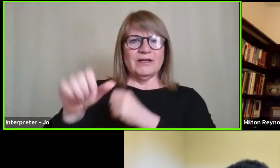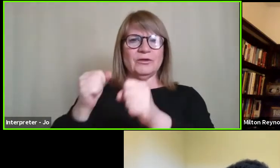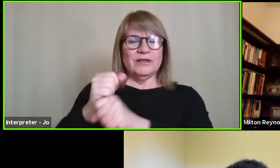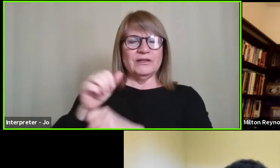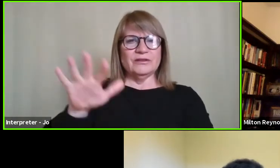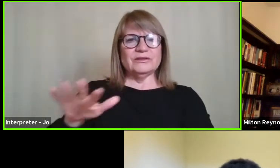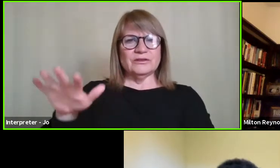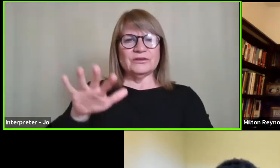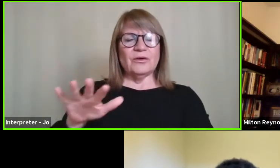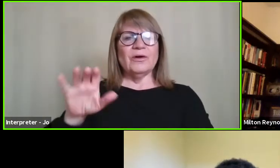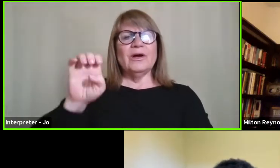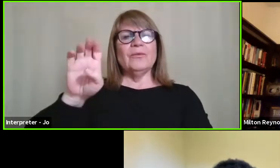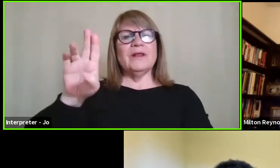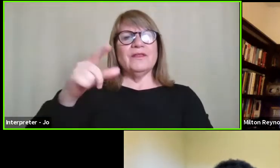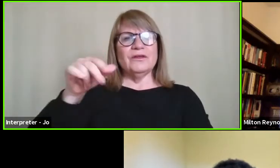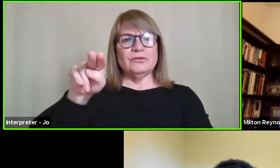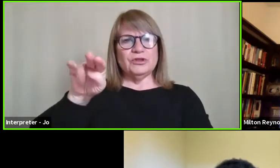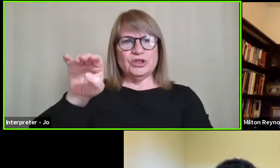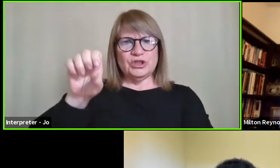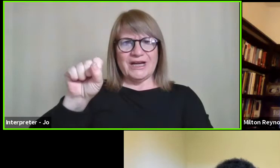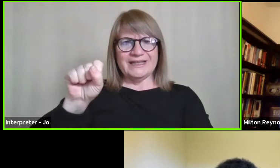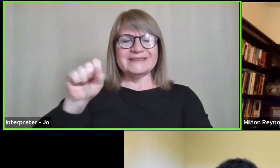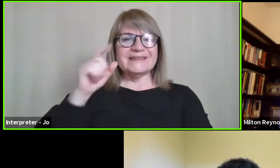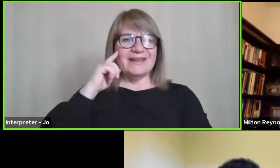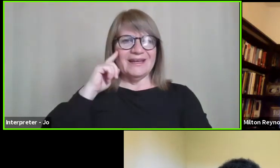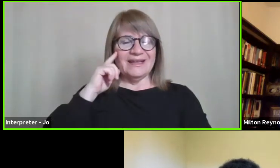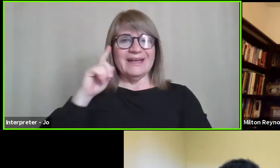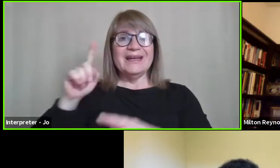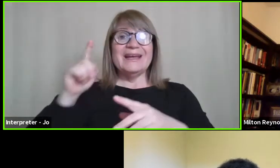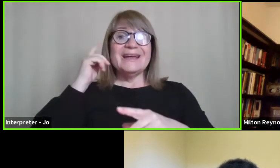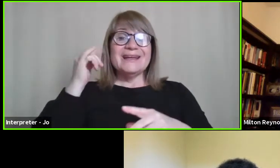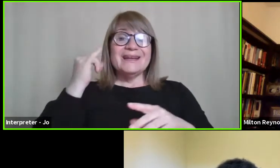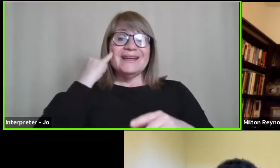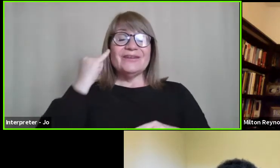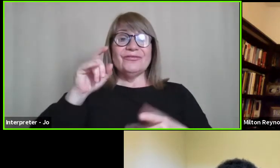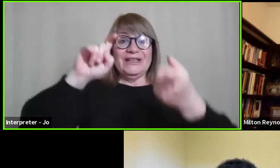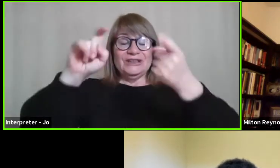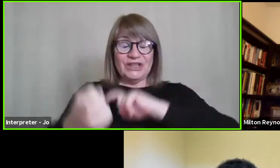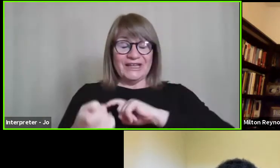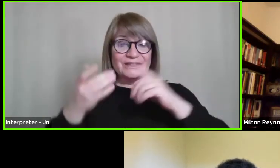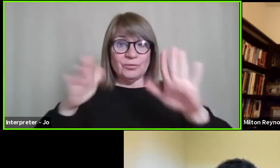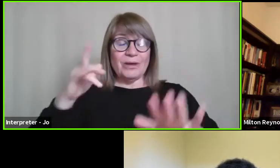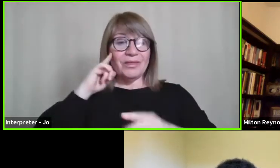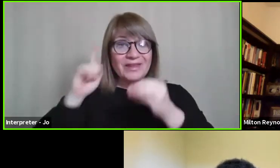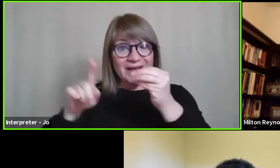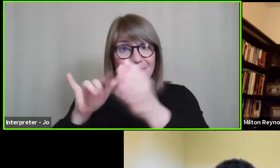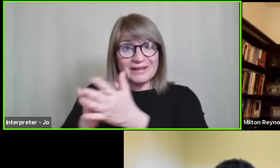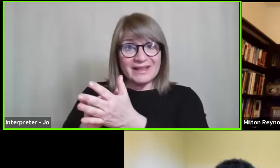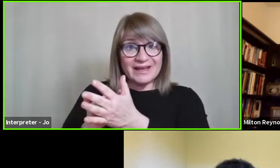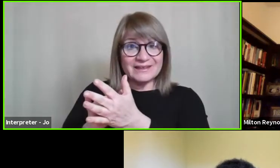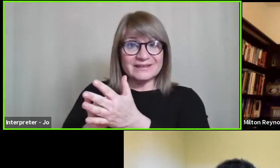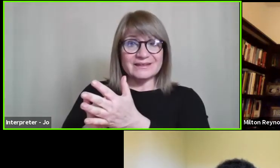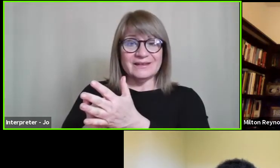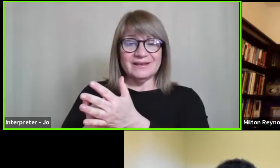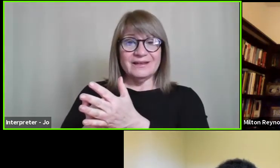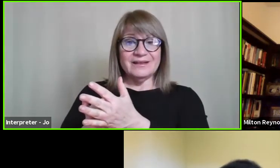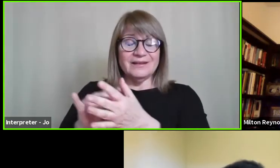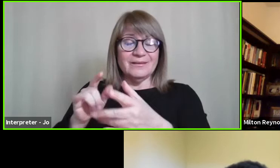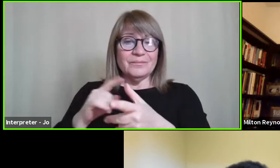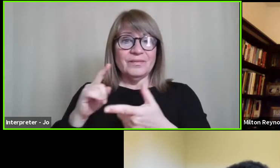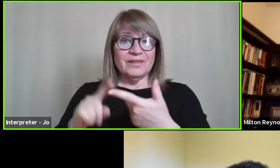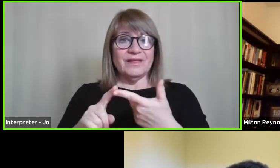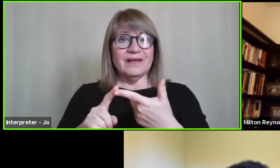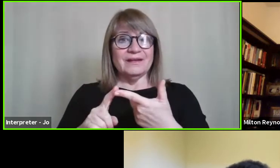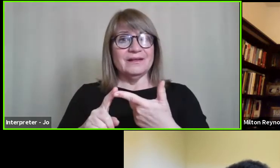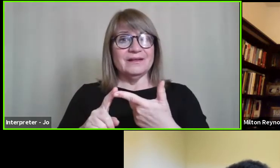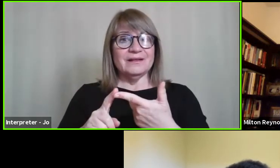to eugenic thinking this when we have this reframing it allows us to see that there is a lot uh there's a lot there that are i